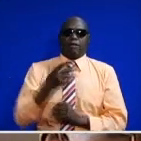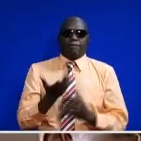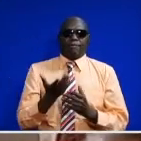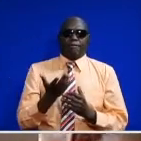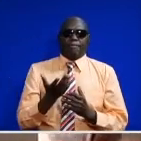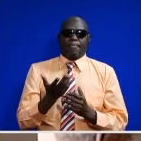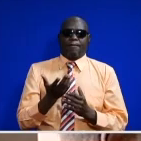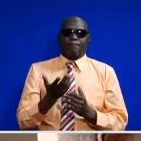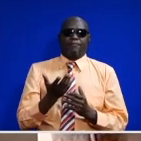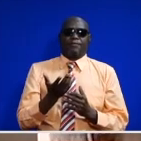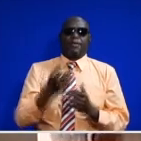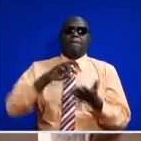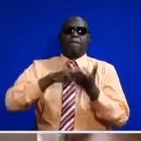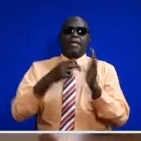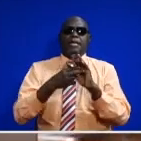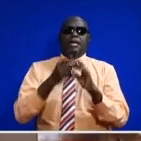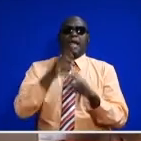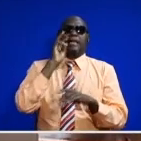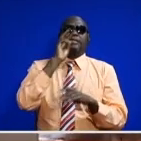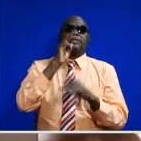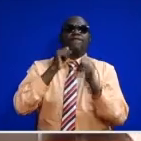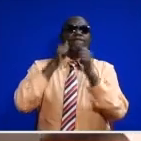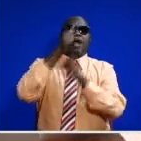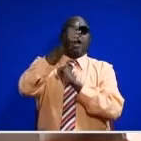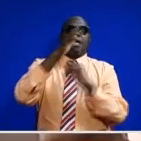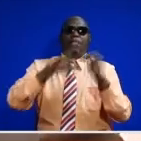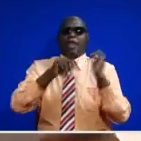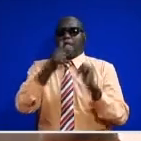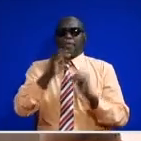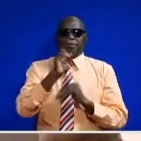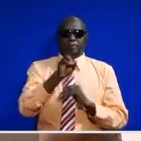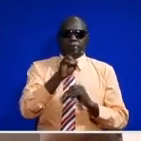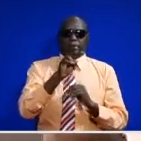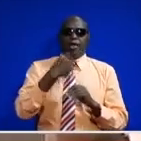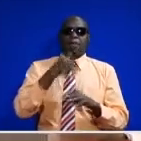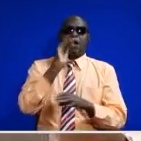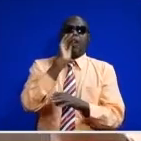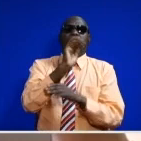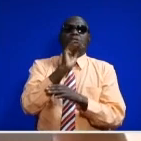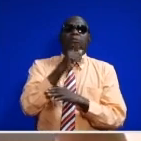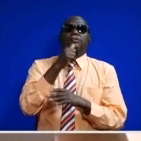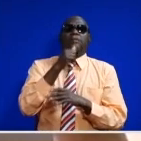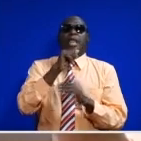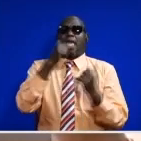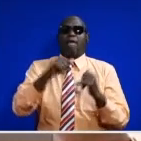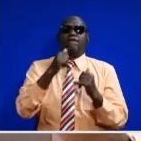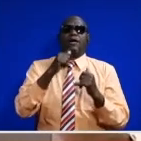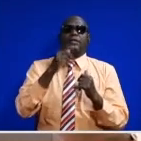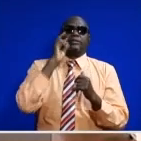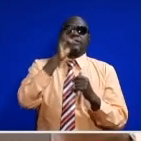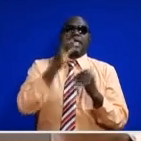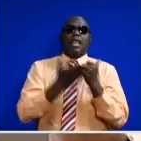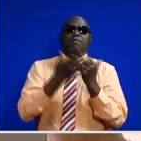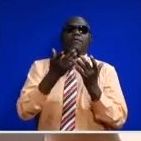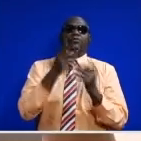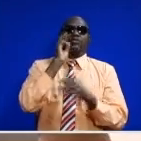In other words, you can see further than where they can see. I'm asking you to see where they never used to see. Help them to see there.